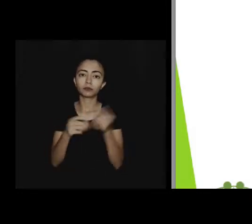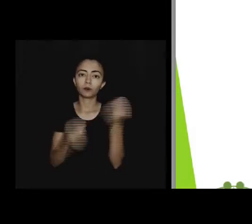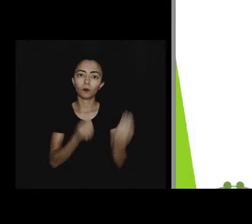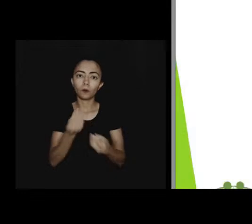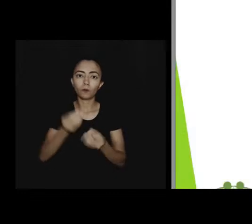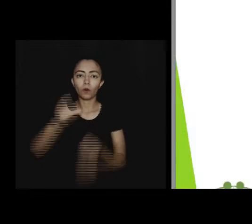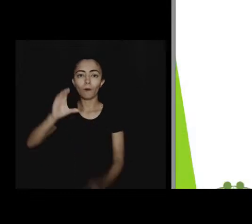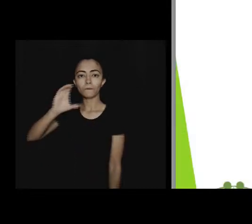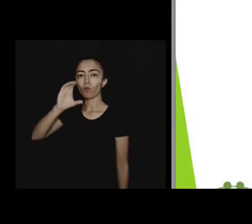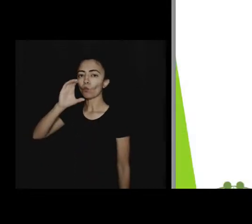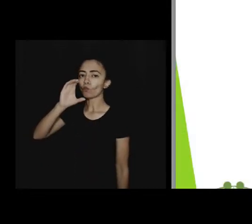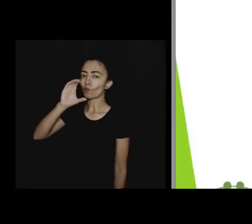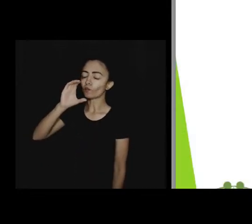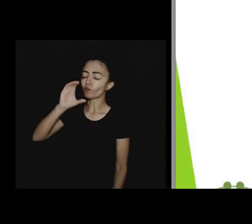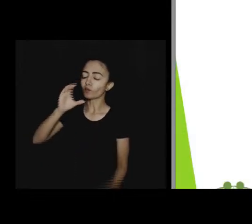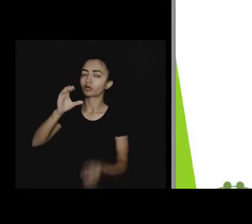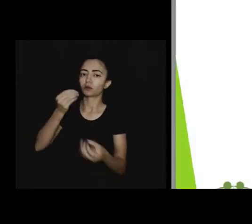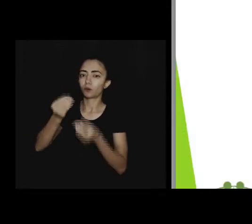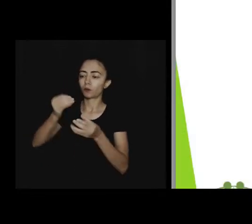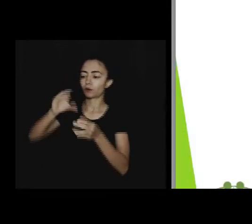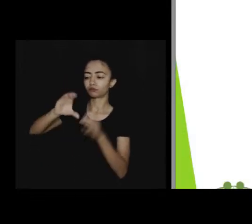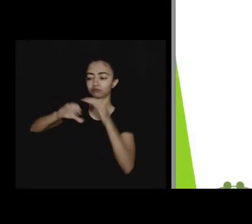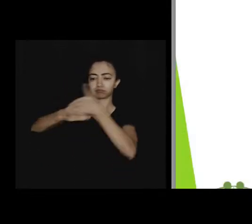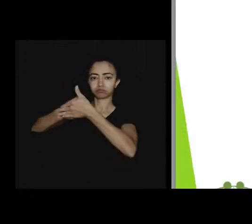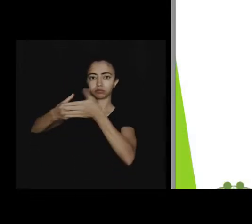bottles, pacifiers, and